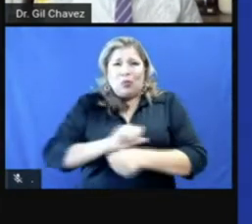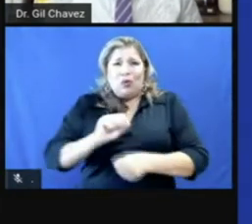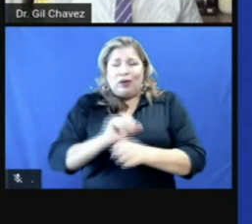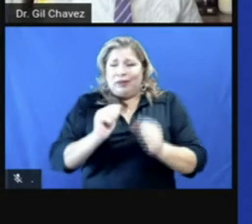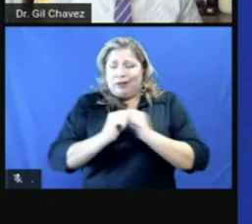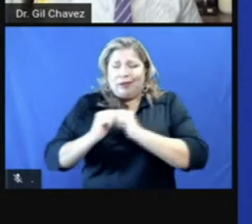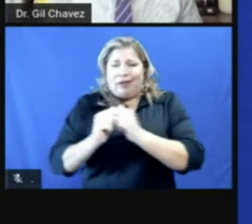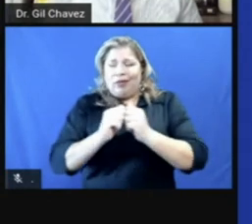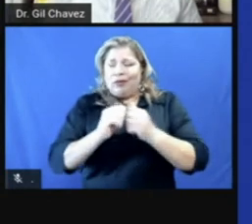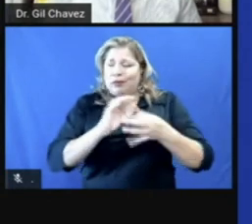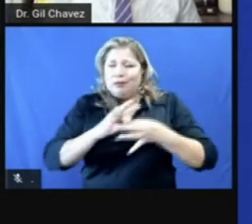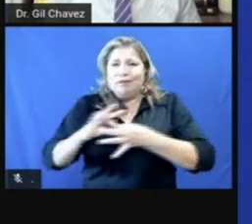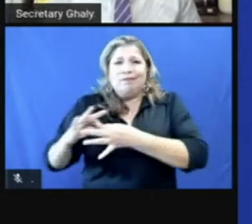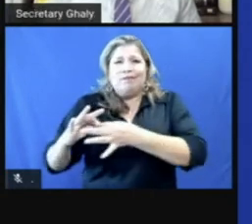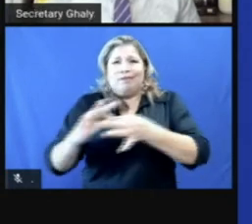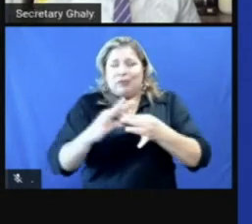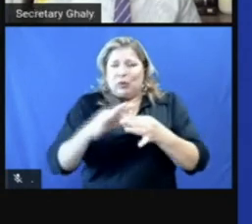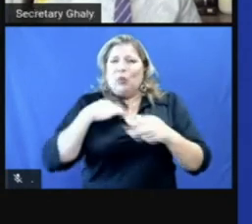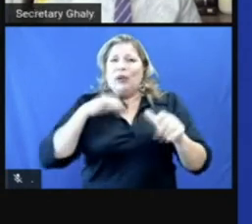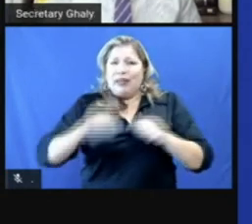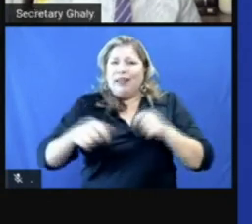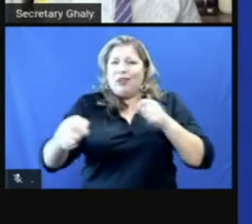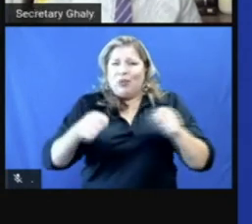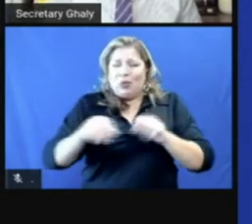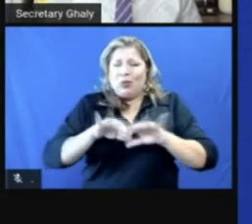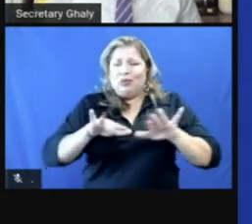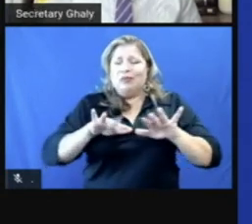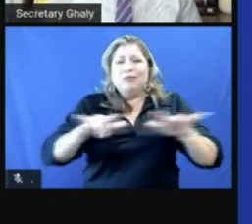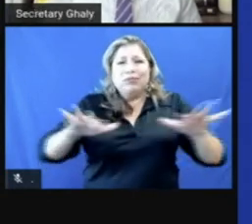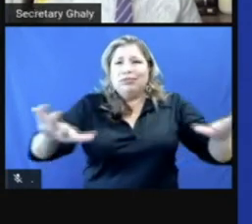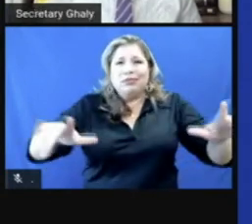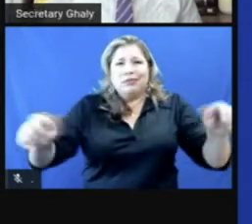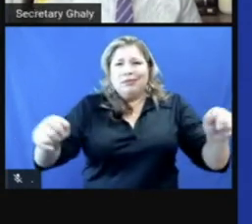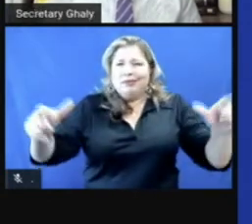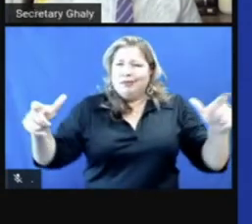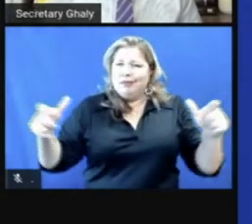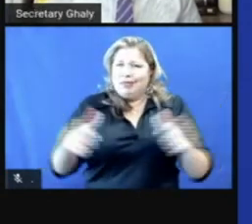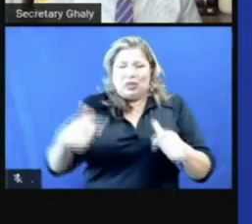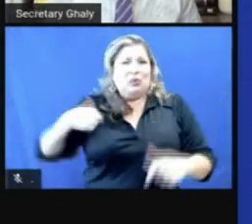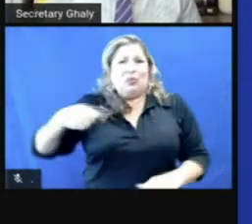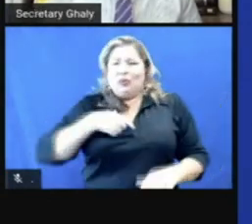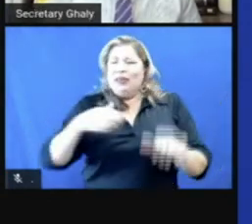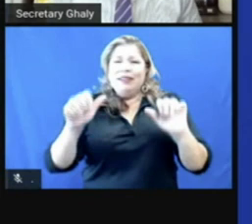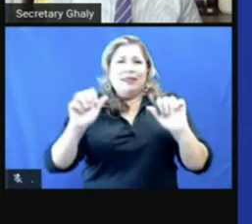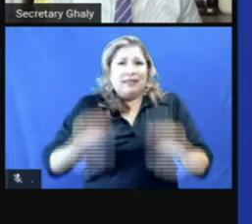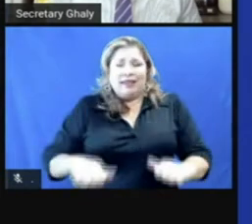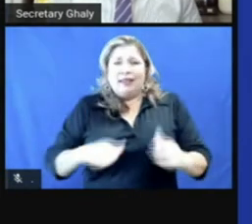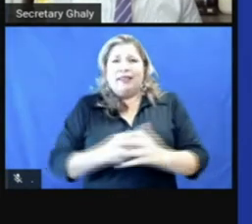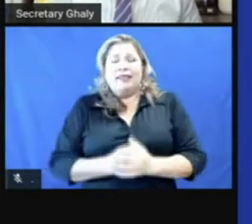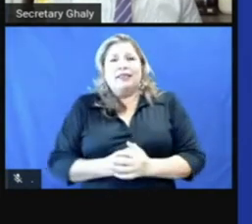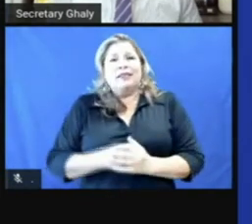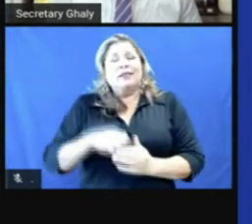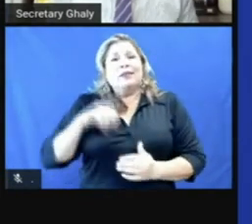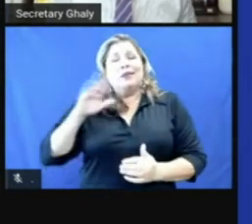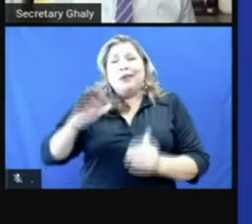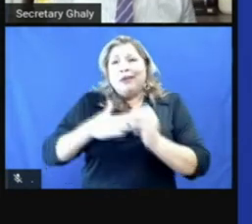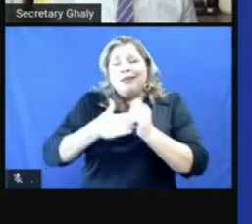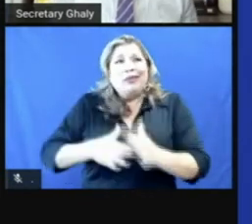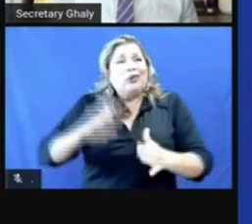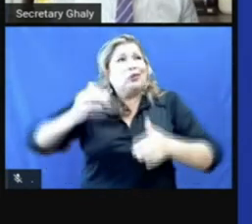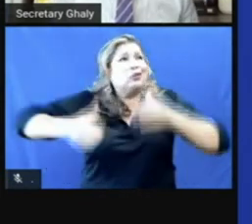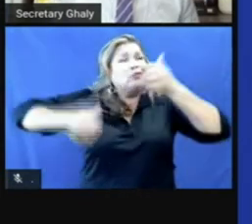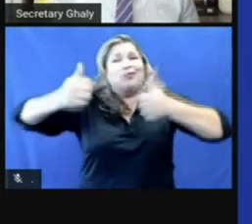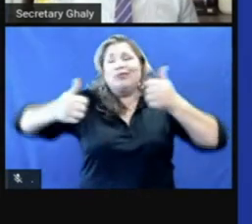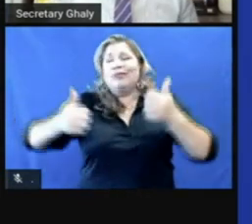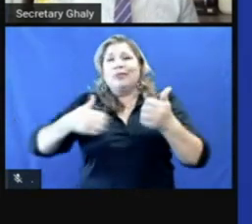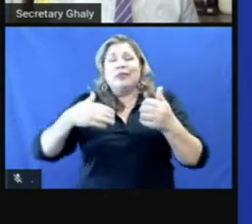that the leadership here at the state, your local leaders and partners and public health officials and healthcare workers